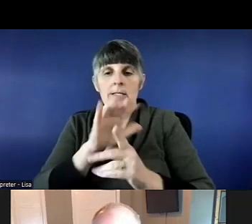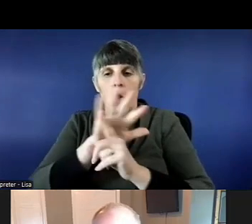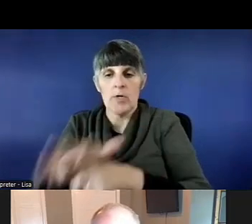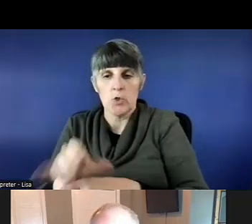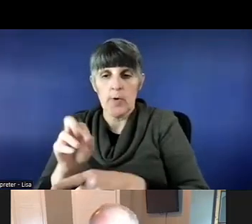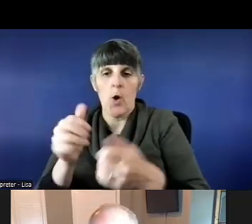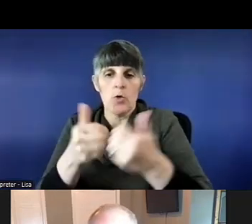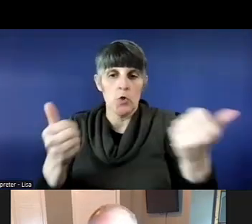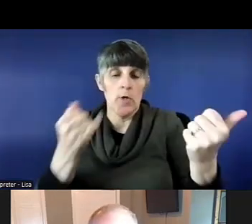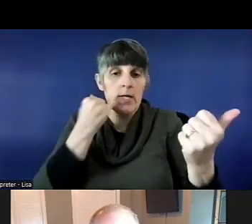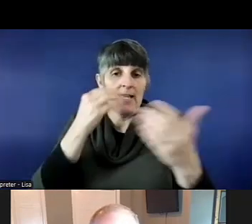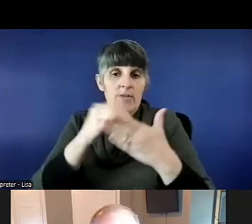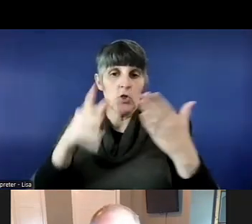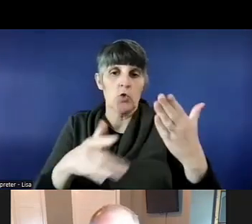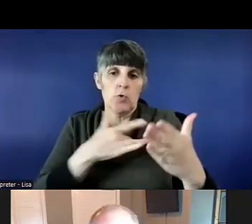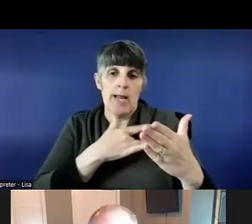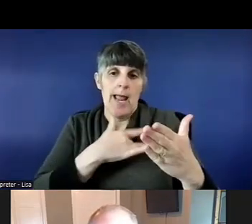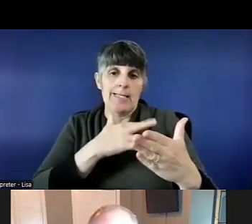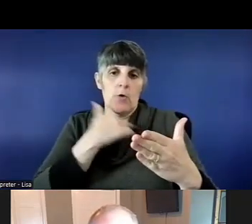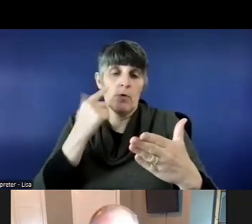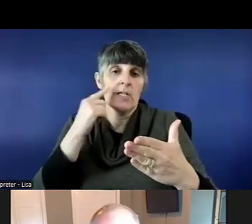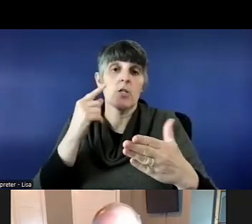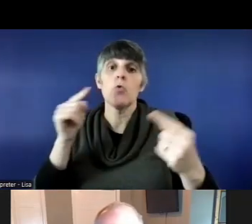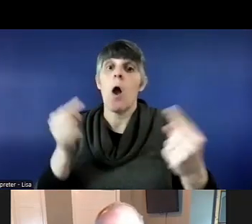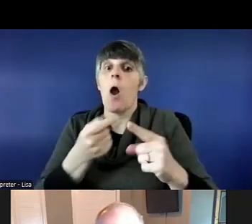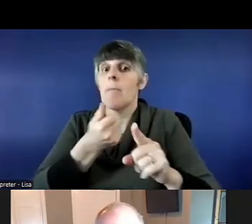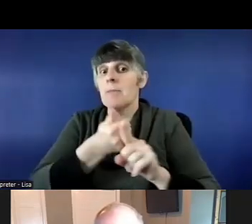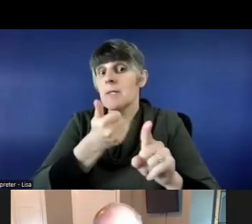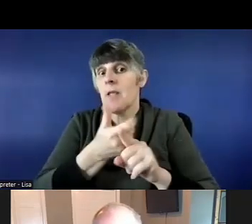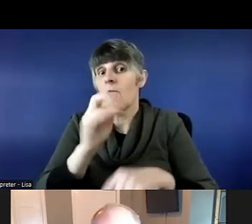seclusion when a student is at risk of harm to self or others,